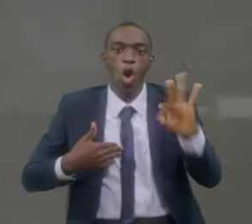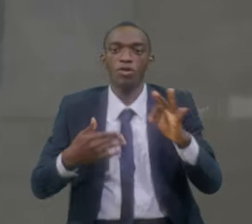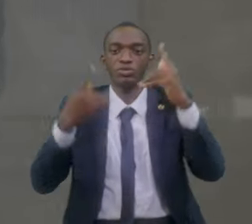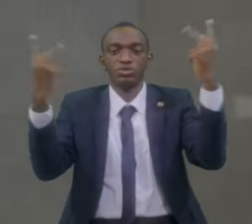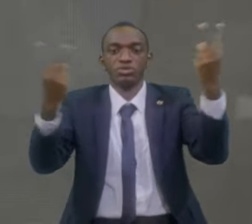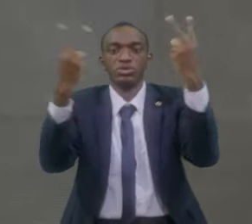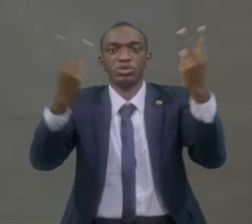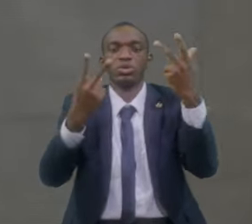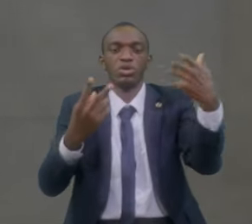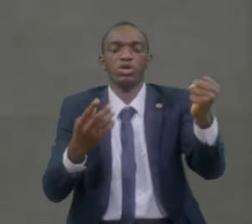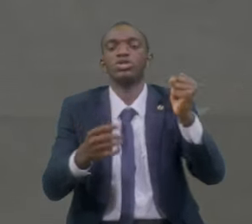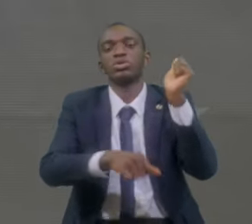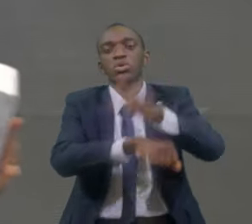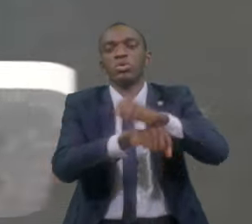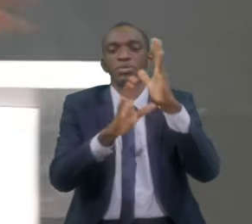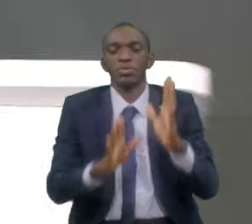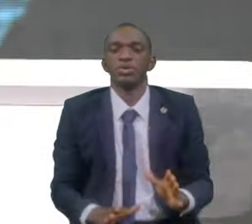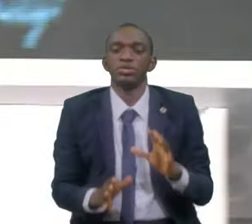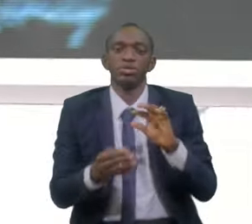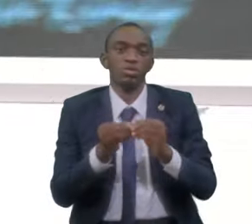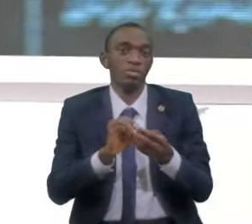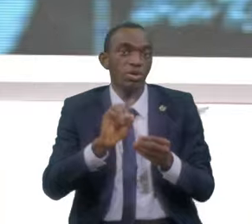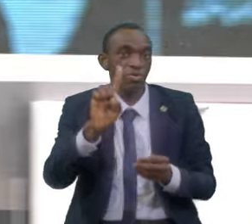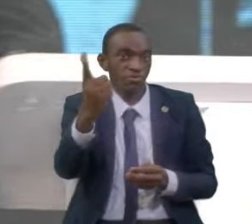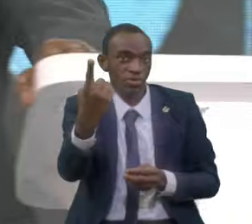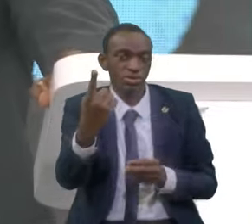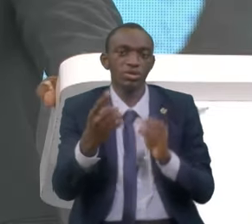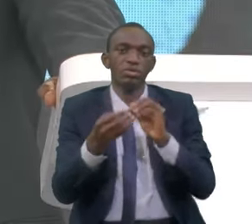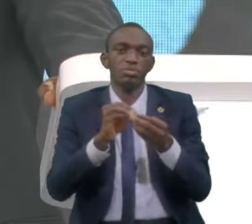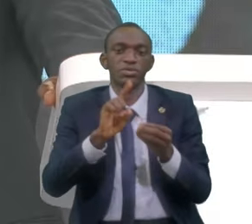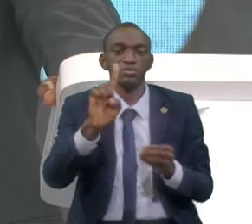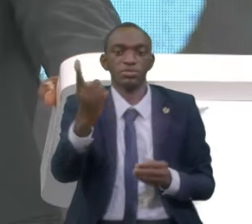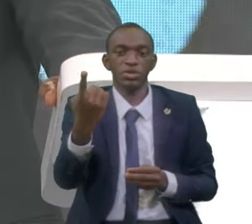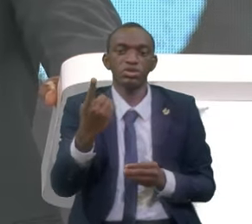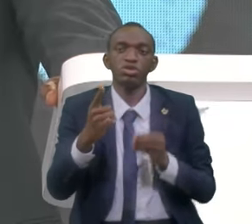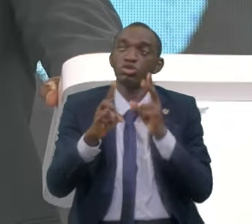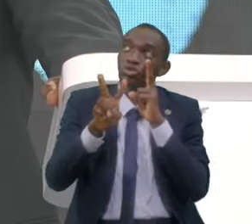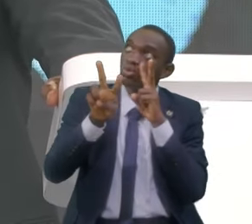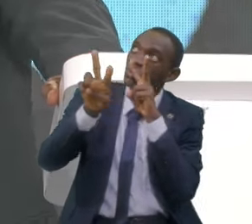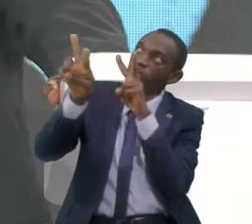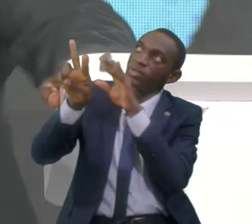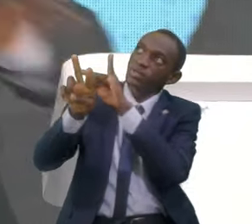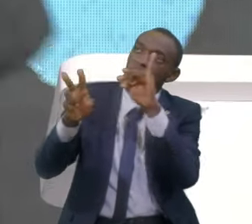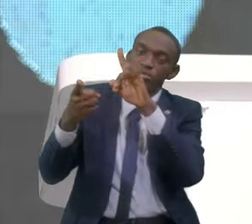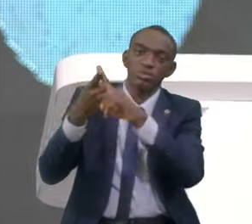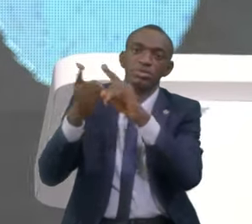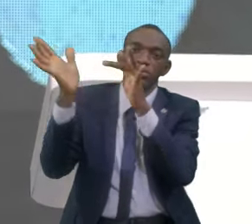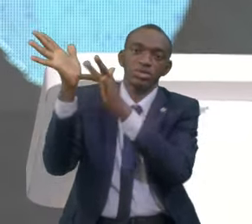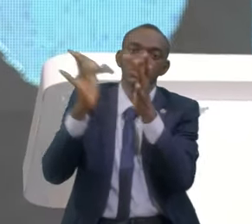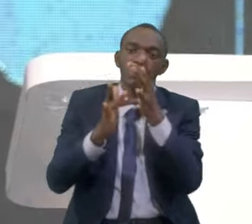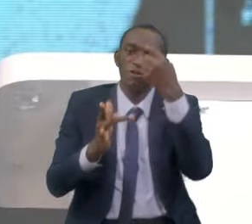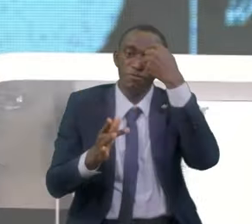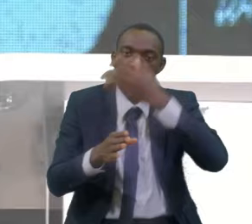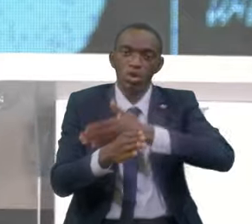Number one, we're looking at looking unto Jesus for total kill. You see, when